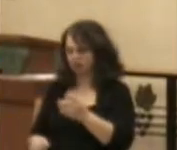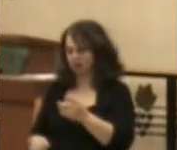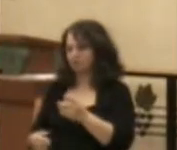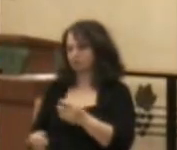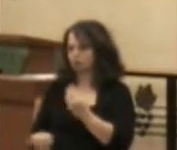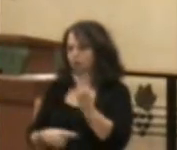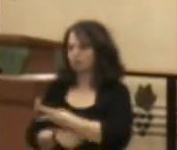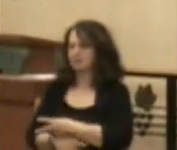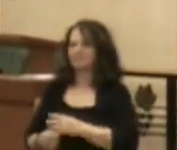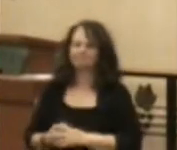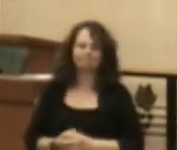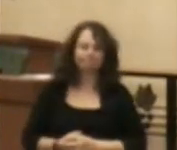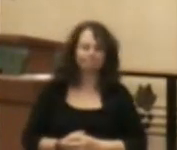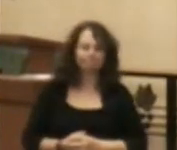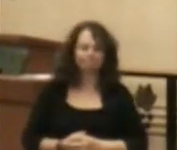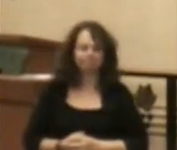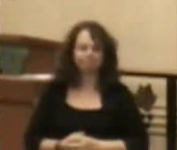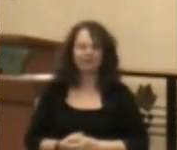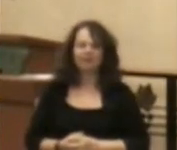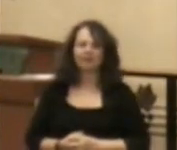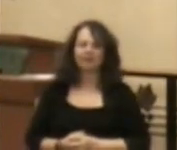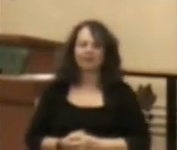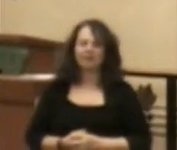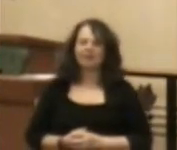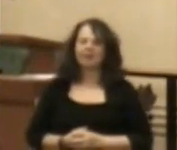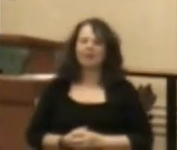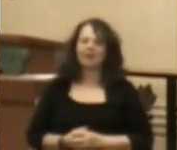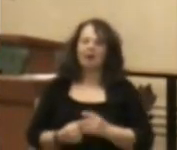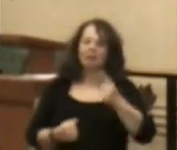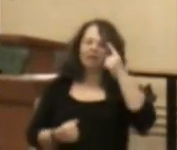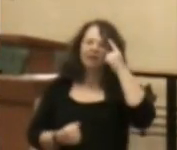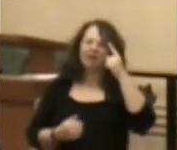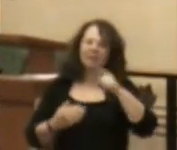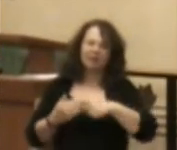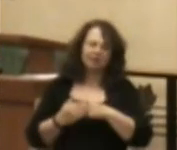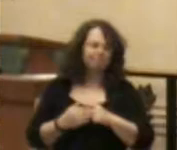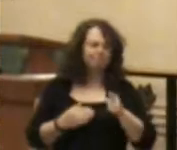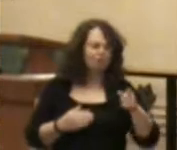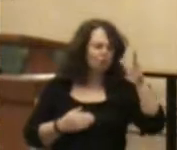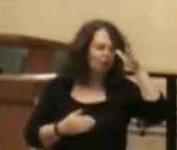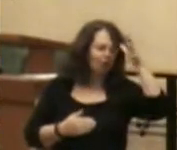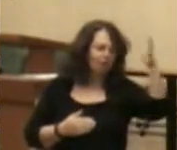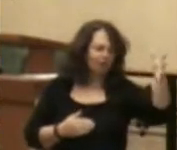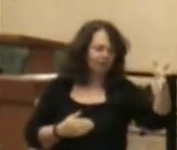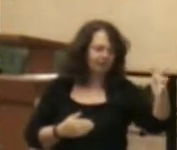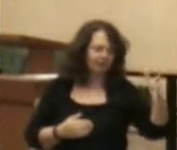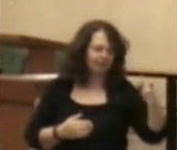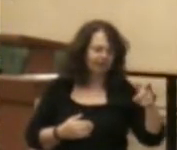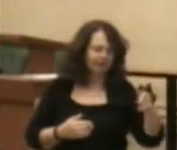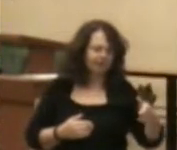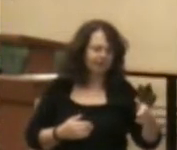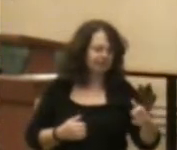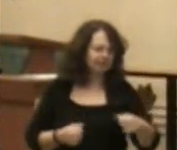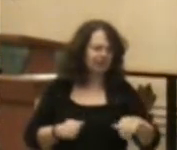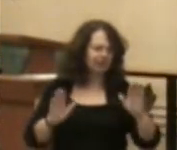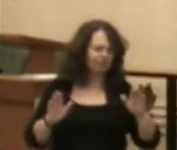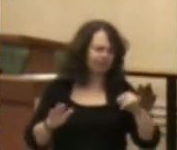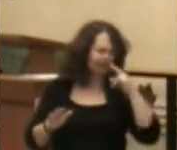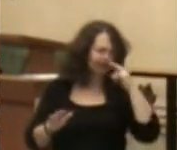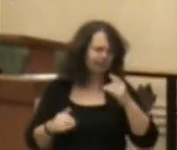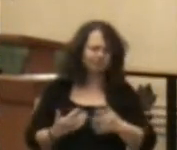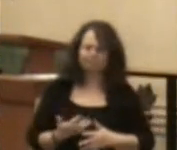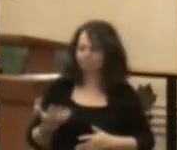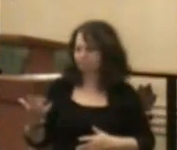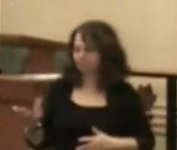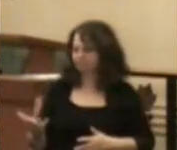his assessment of his grandson, and how it finally went to just giving up on the kid